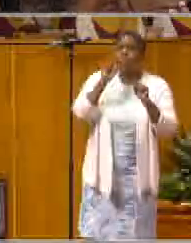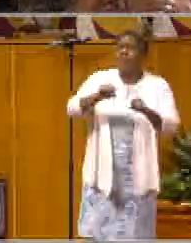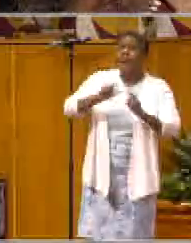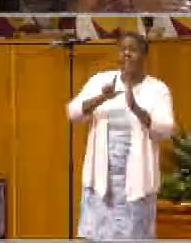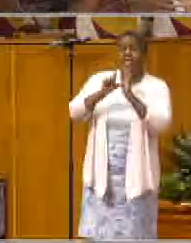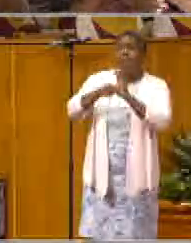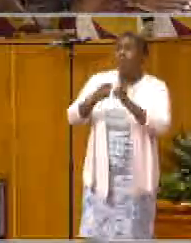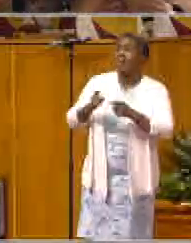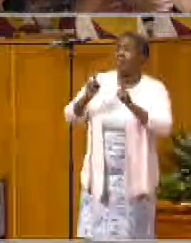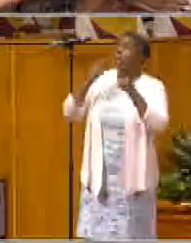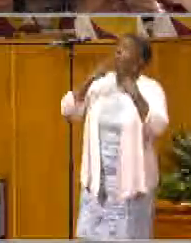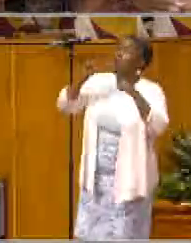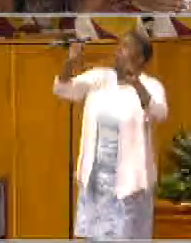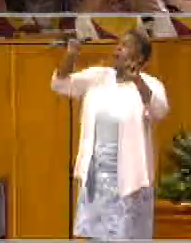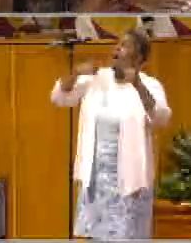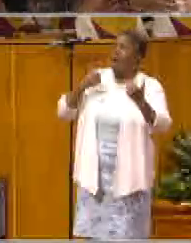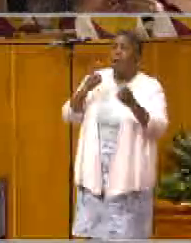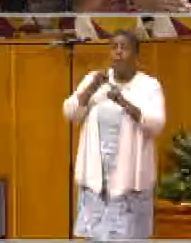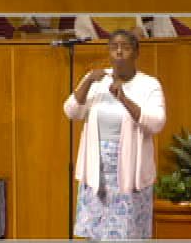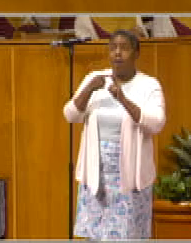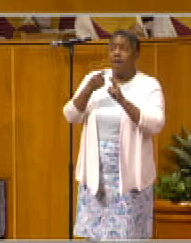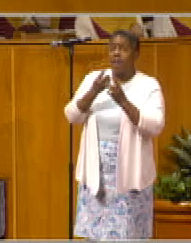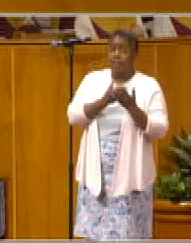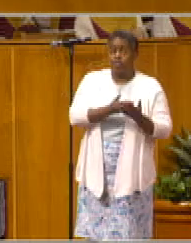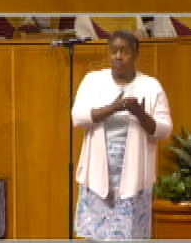that I made it when the ship didn't.